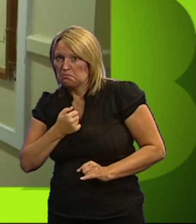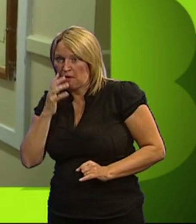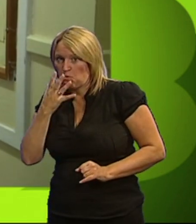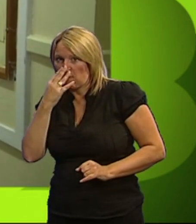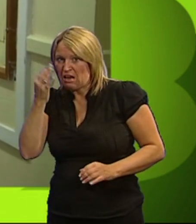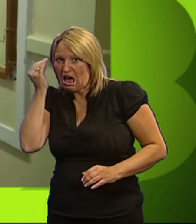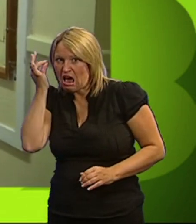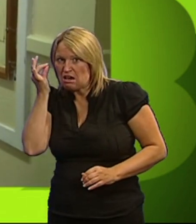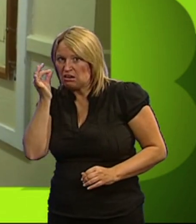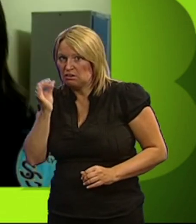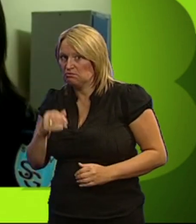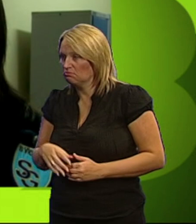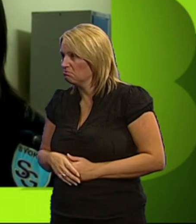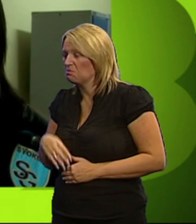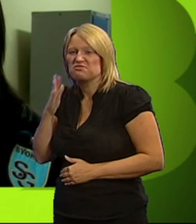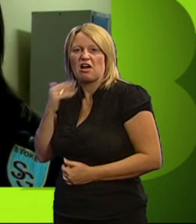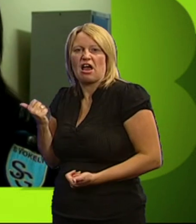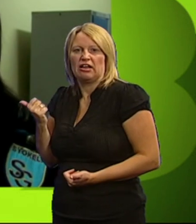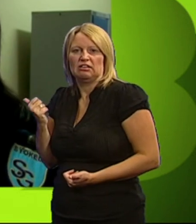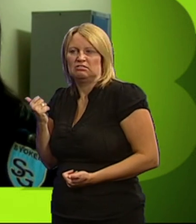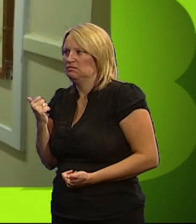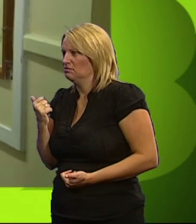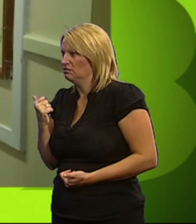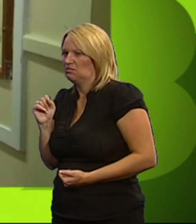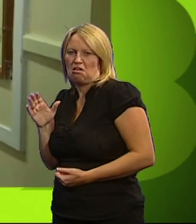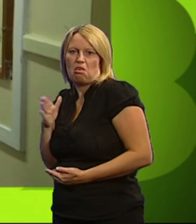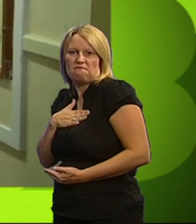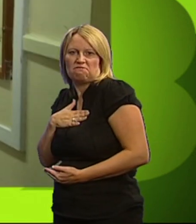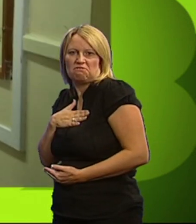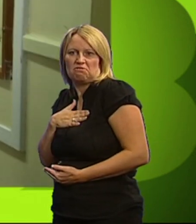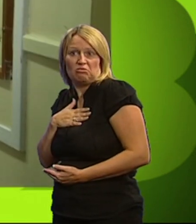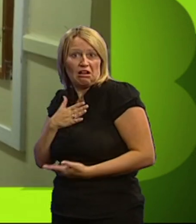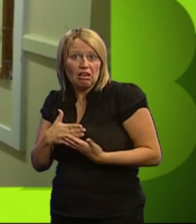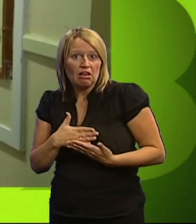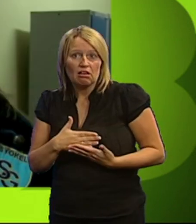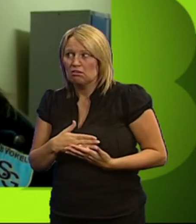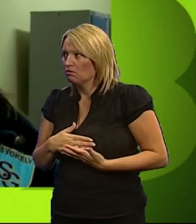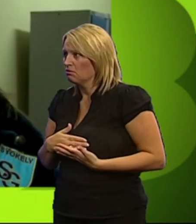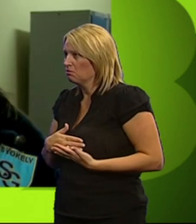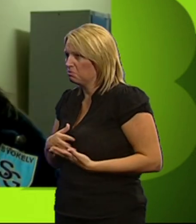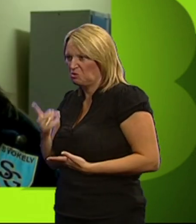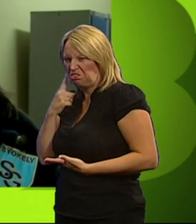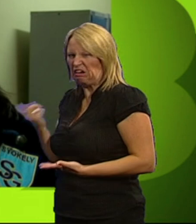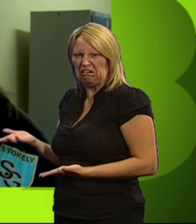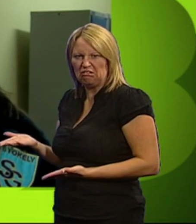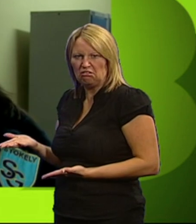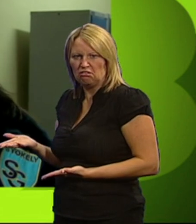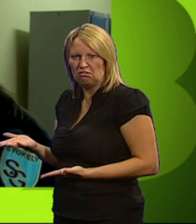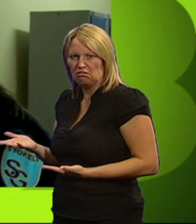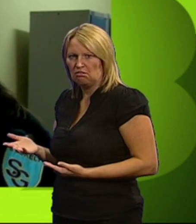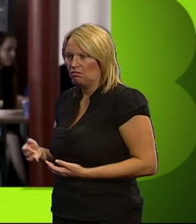you know, about the werewolf here and so on. Mum's fine. She sends her love. Really? What do you